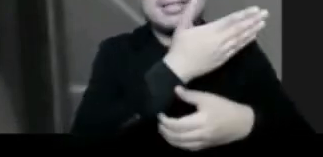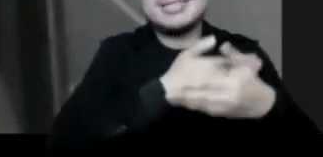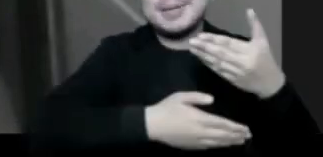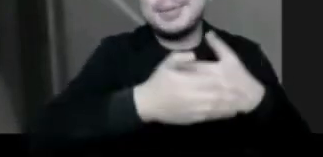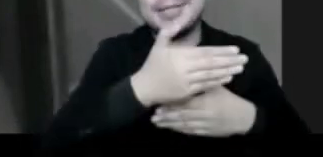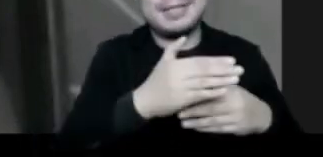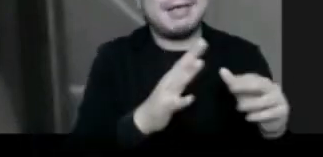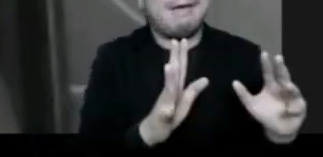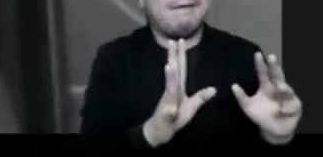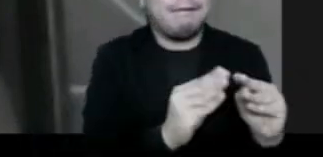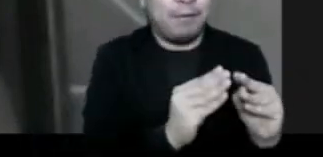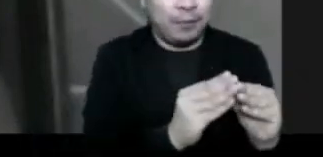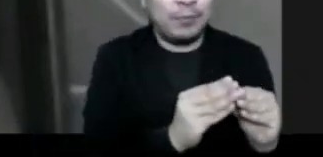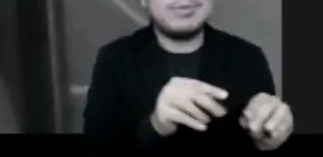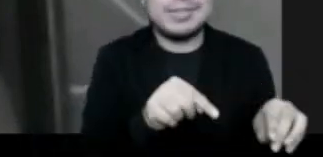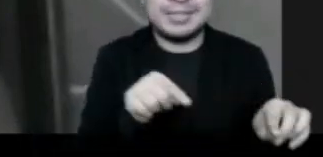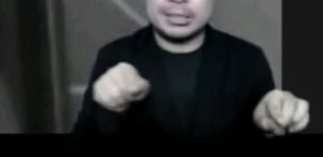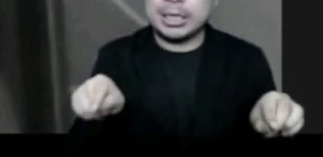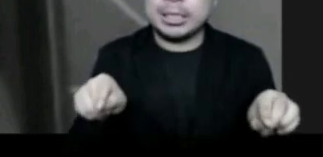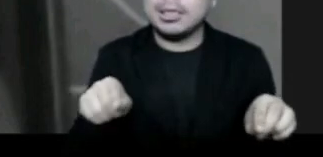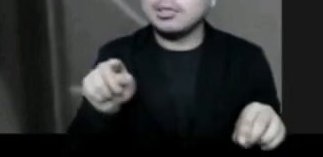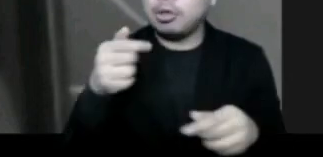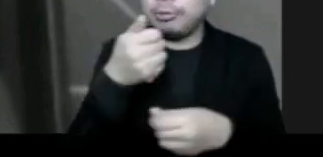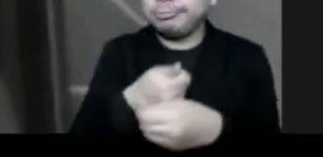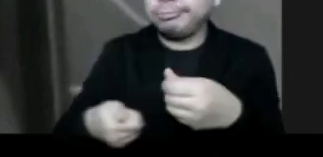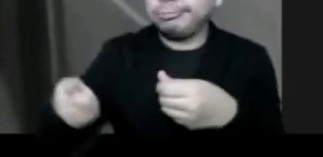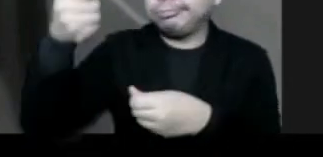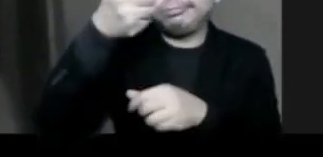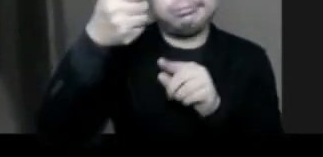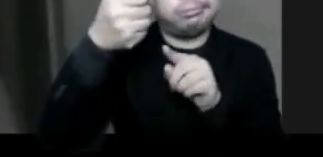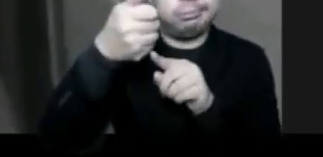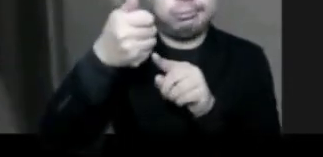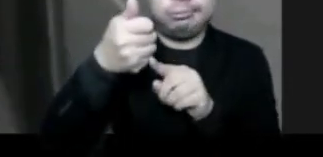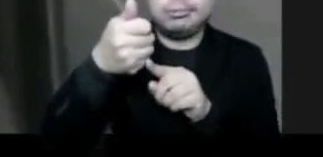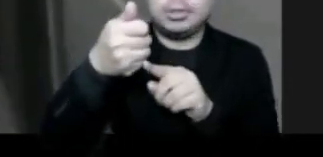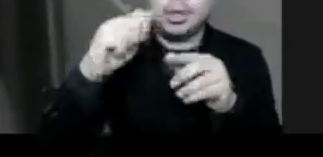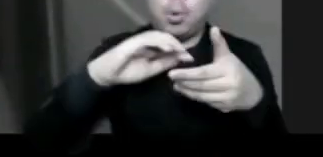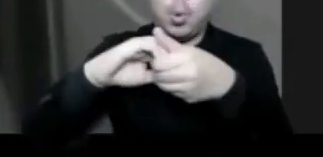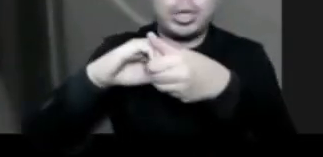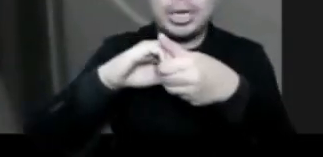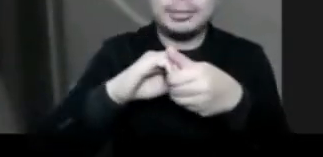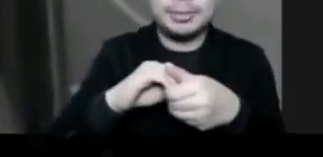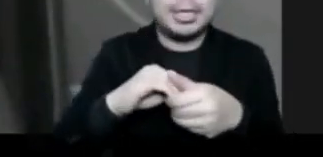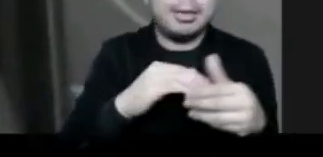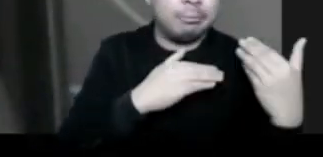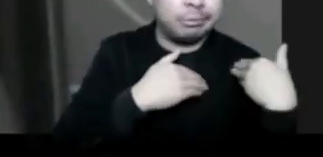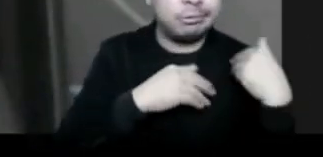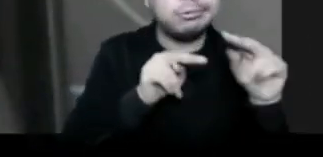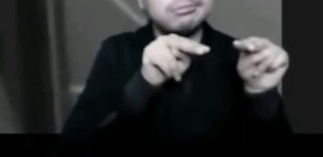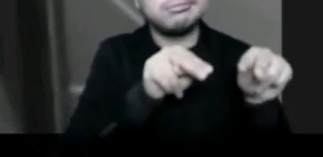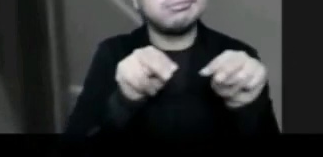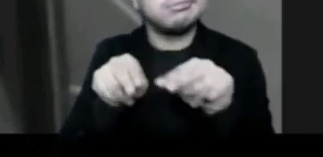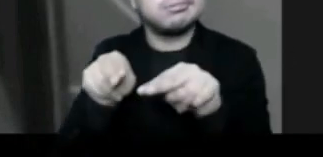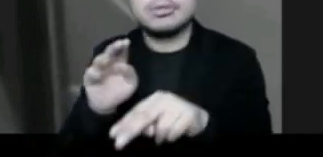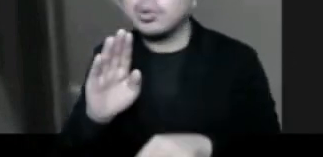the interests of every person with a disability. And in addition to that, children